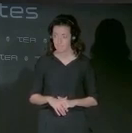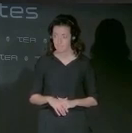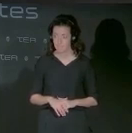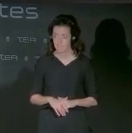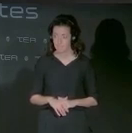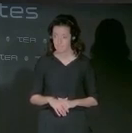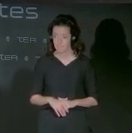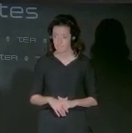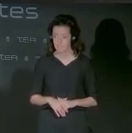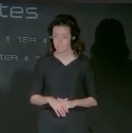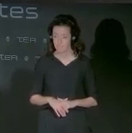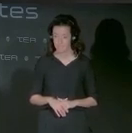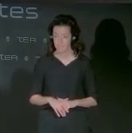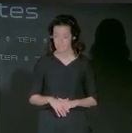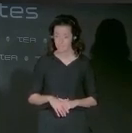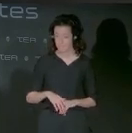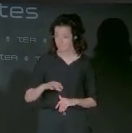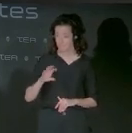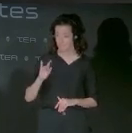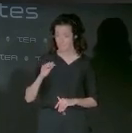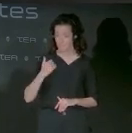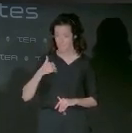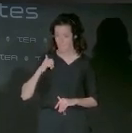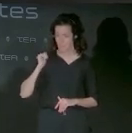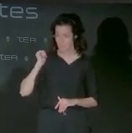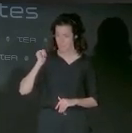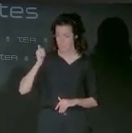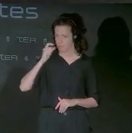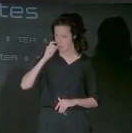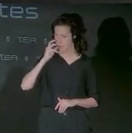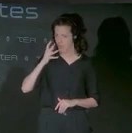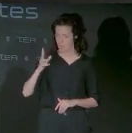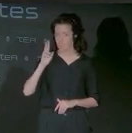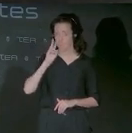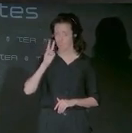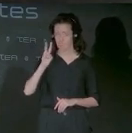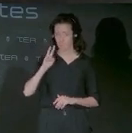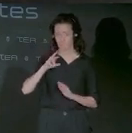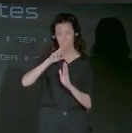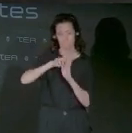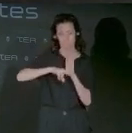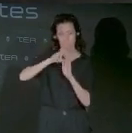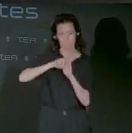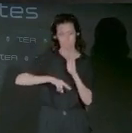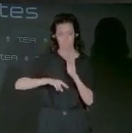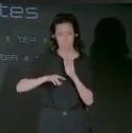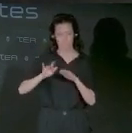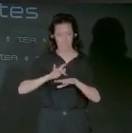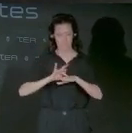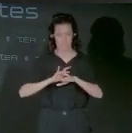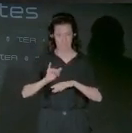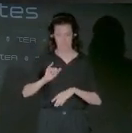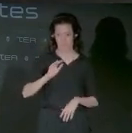digital regulation. I see video game companies, small and large. I mean,